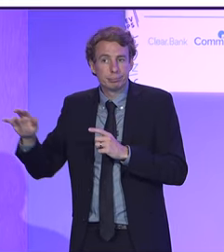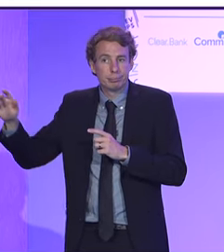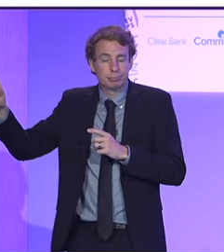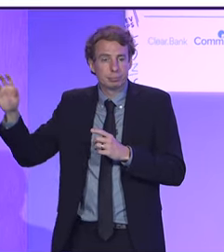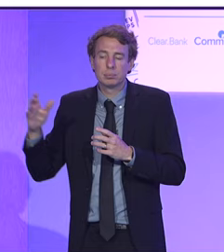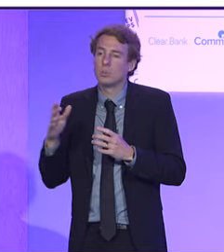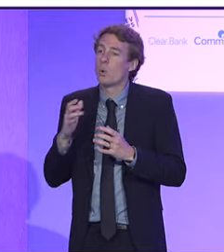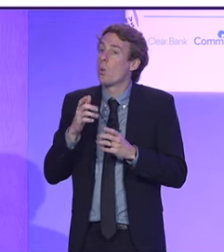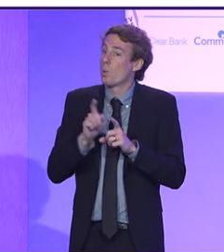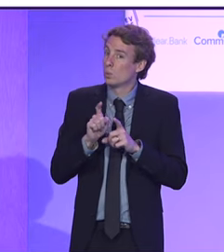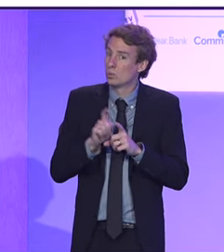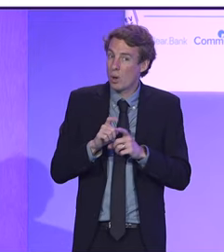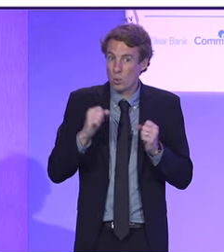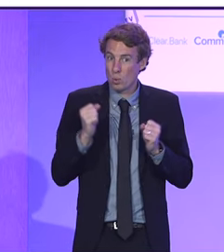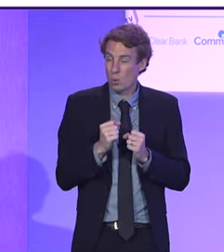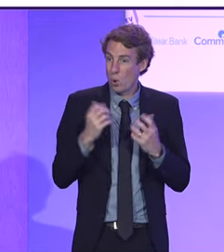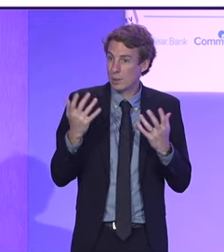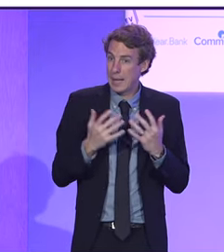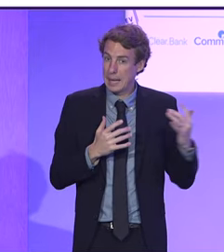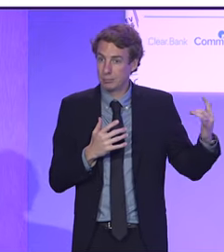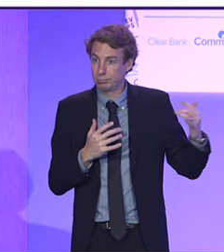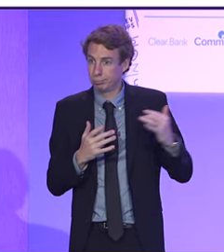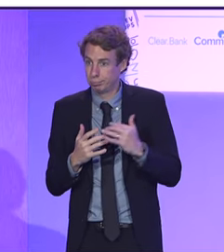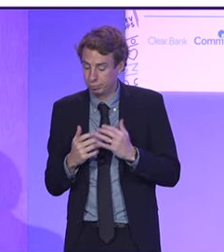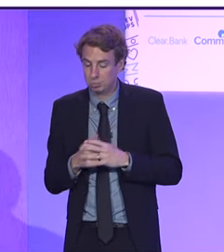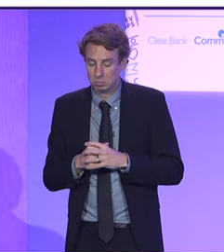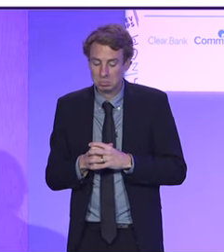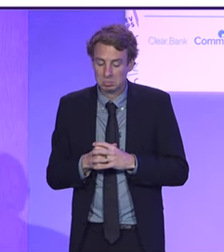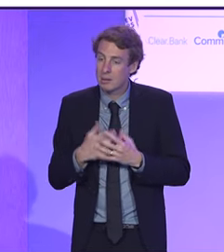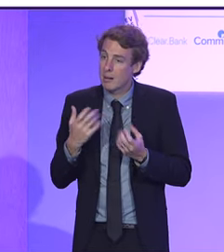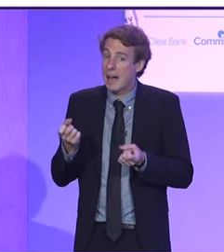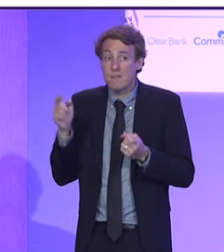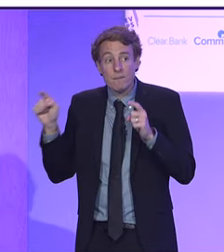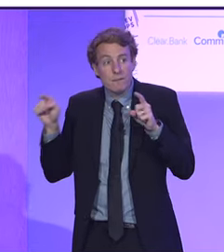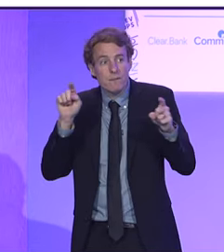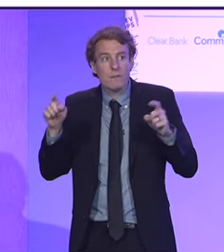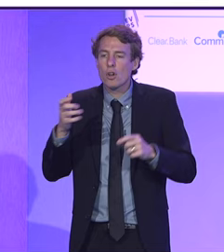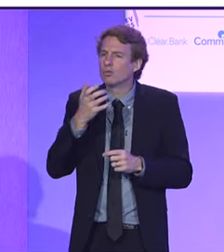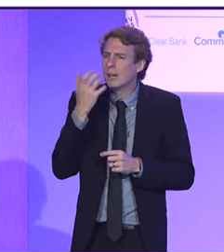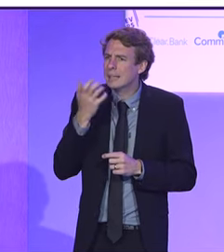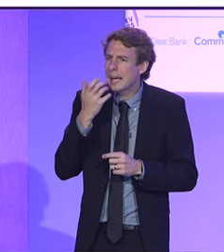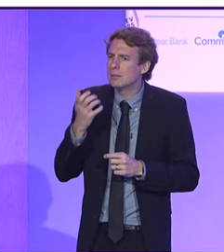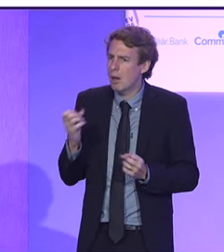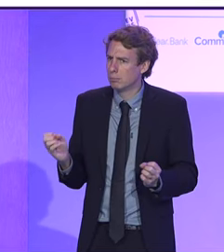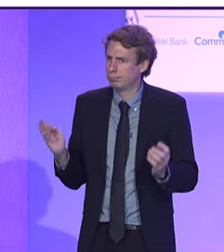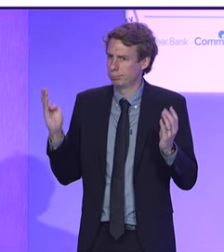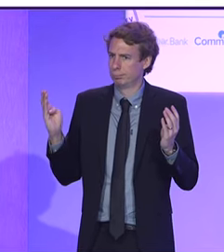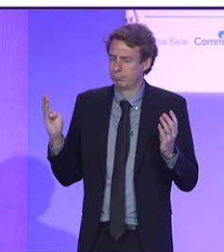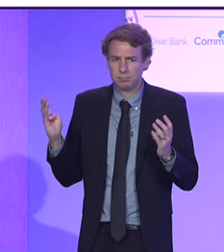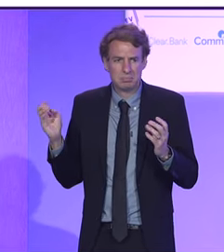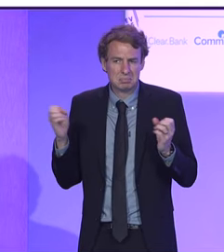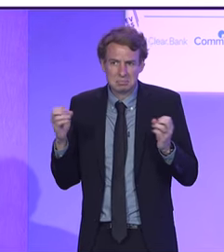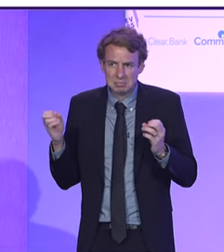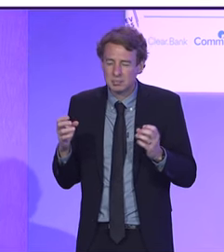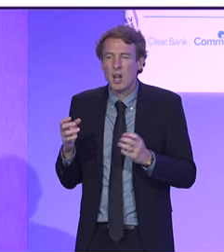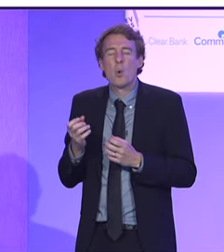Also, we have a radiator that can heat the air. So these are in and outflows that belong to the room temperature